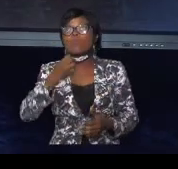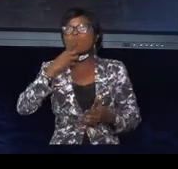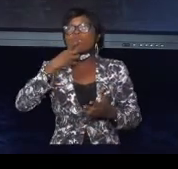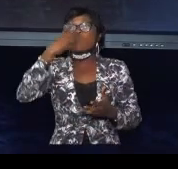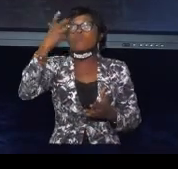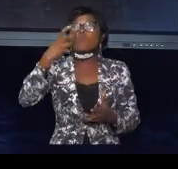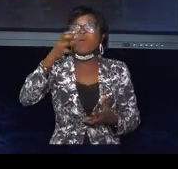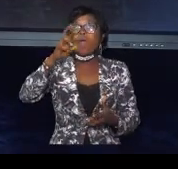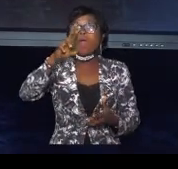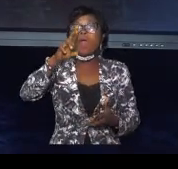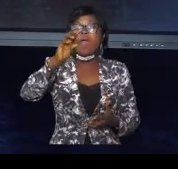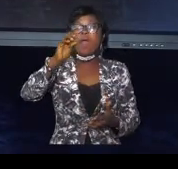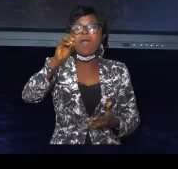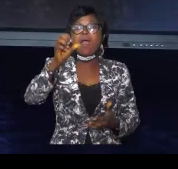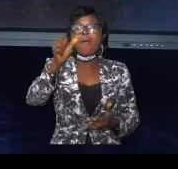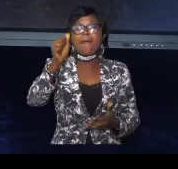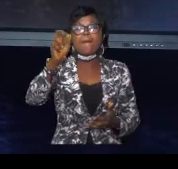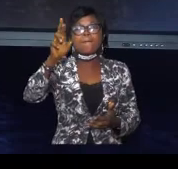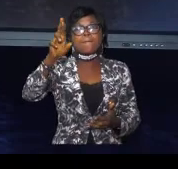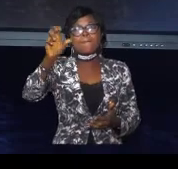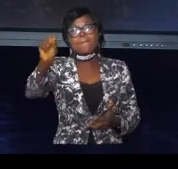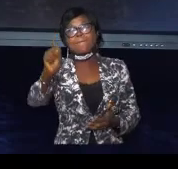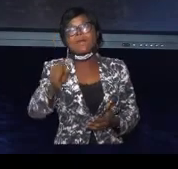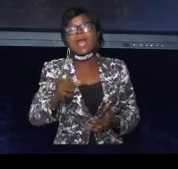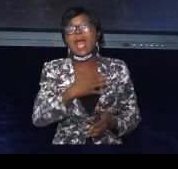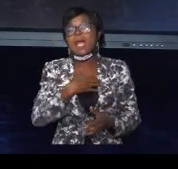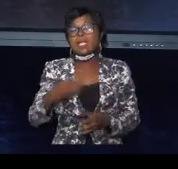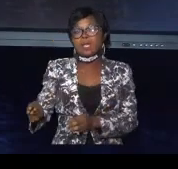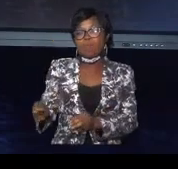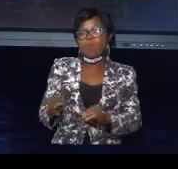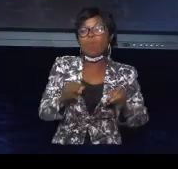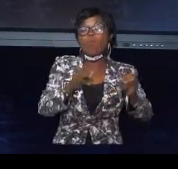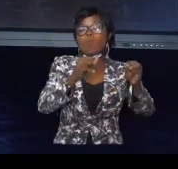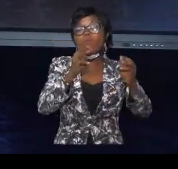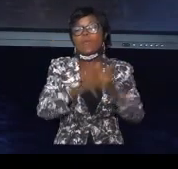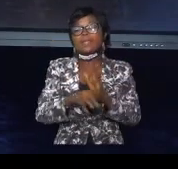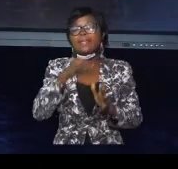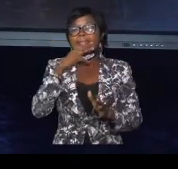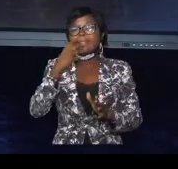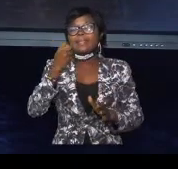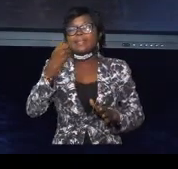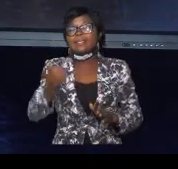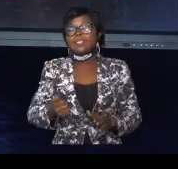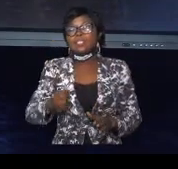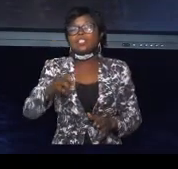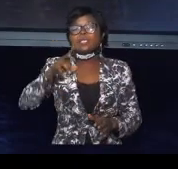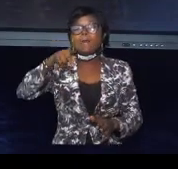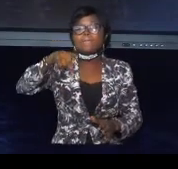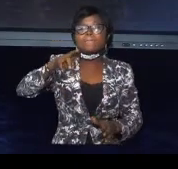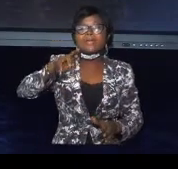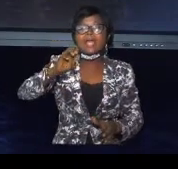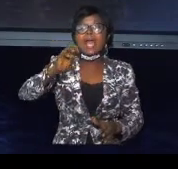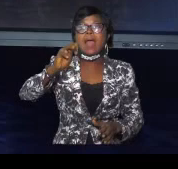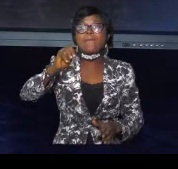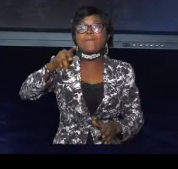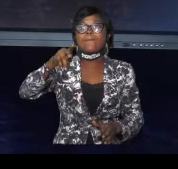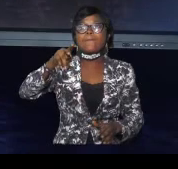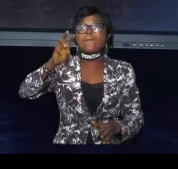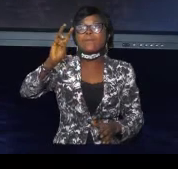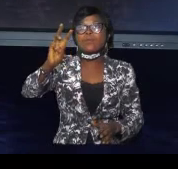It roars. A lion roars. And its kind of movement, the motion is that it prowls.